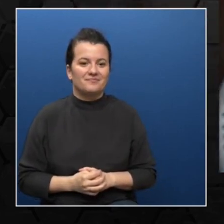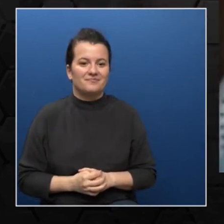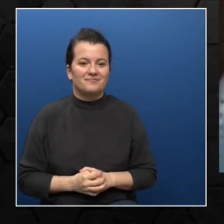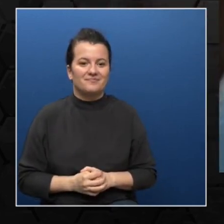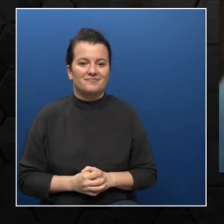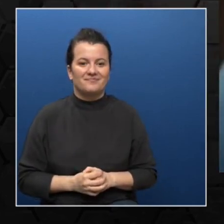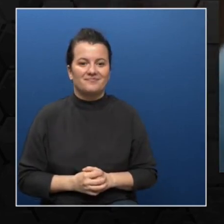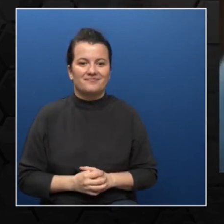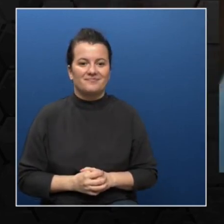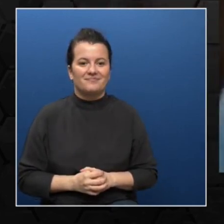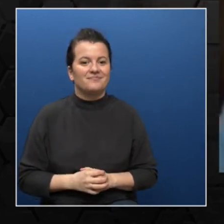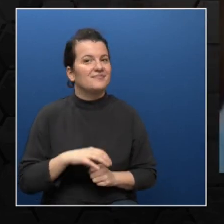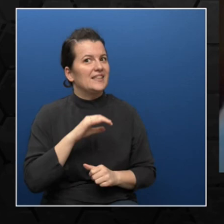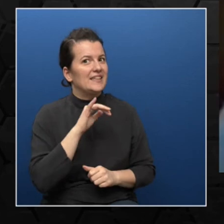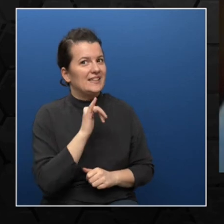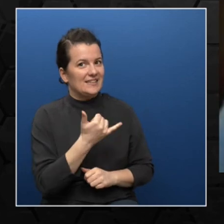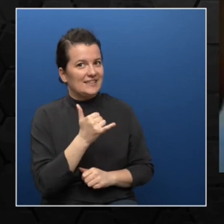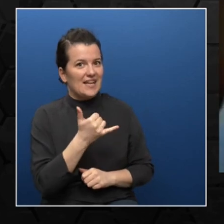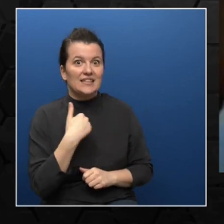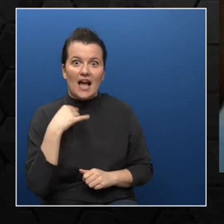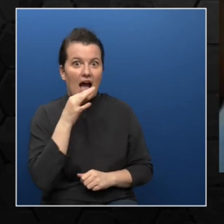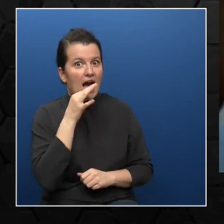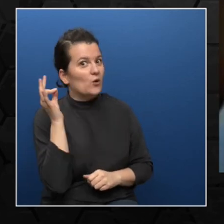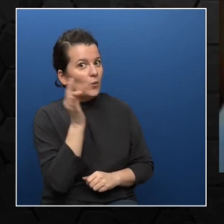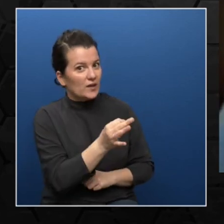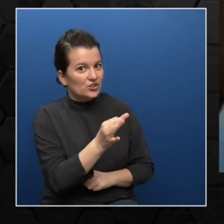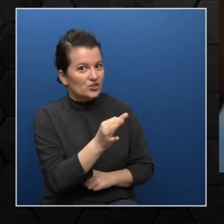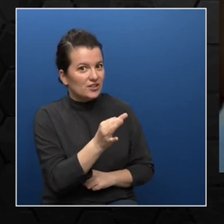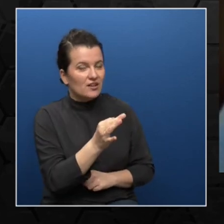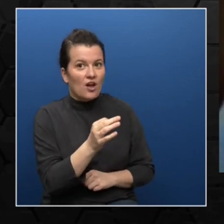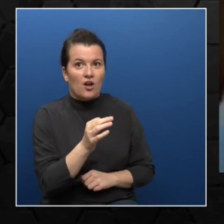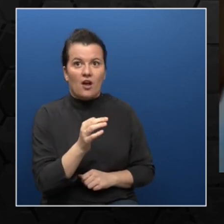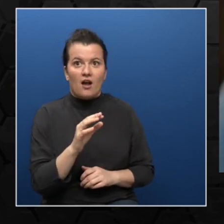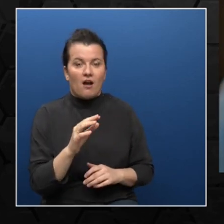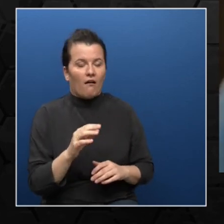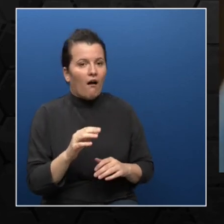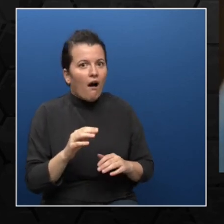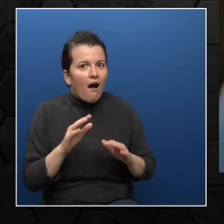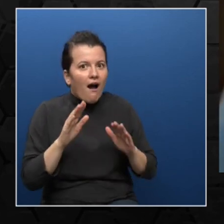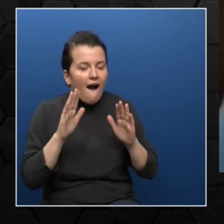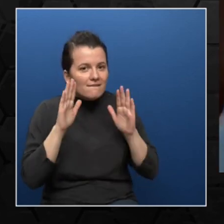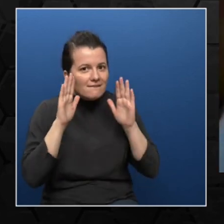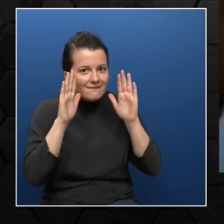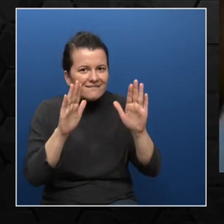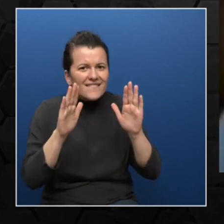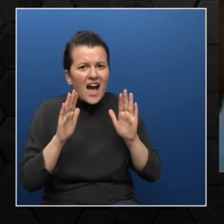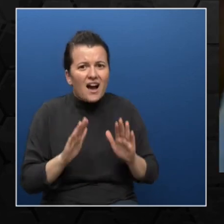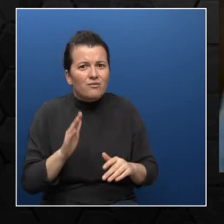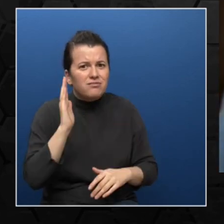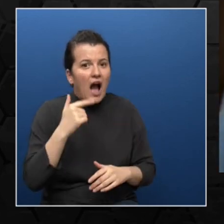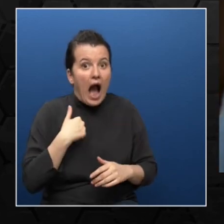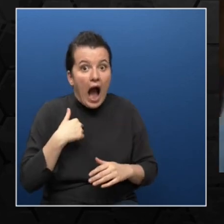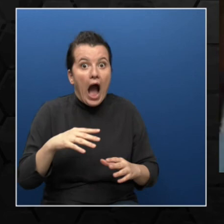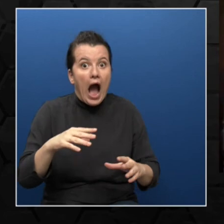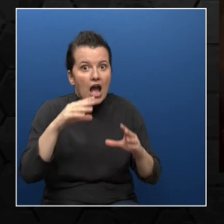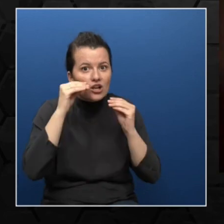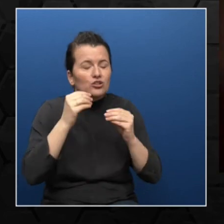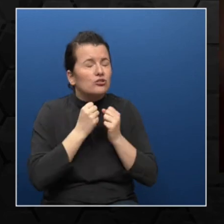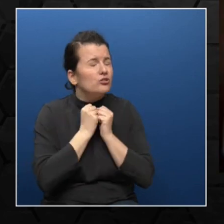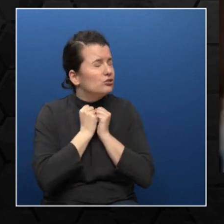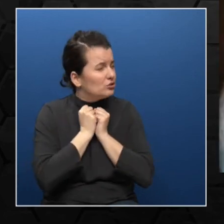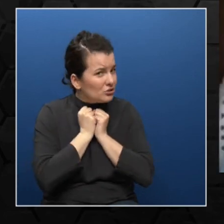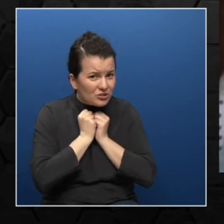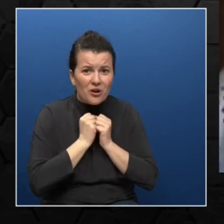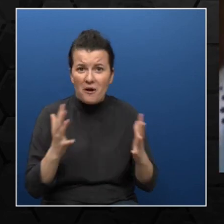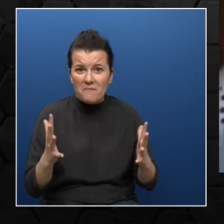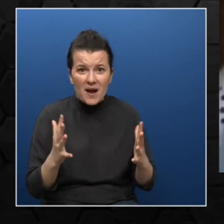Yes, I am going to dive in some questions. First of all, what a fantastic talk. I learned so much from my